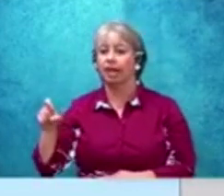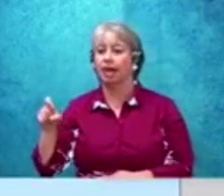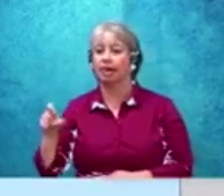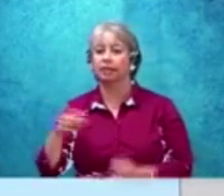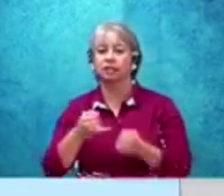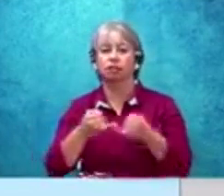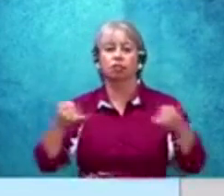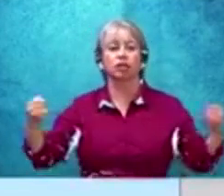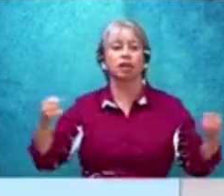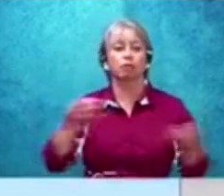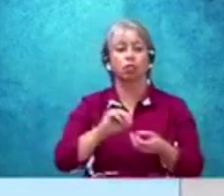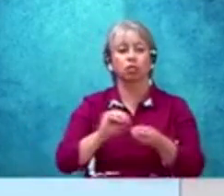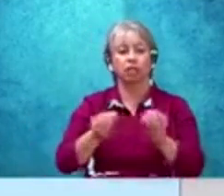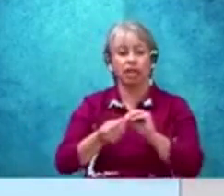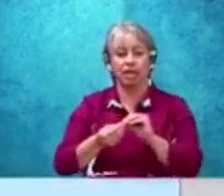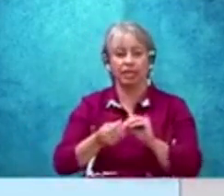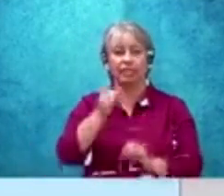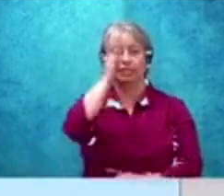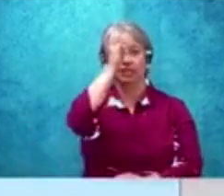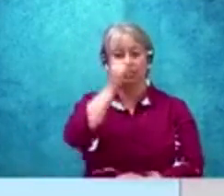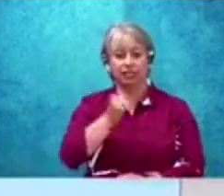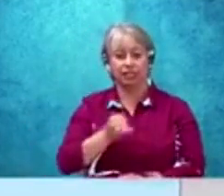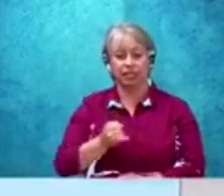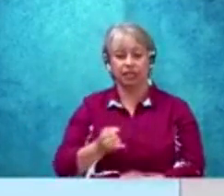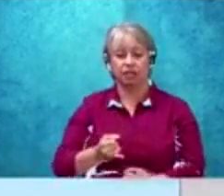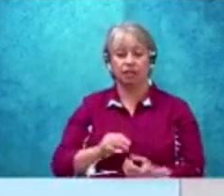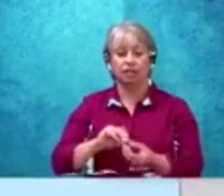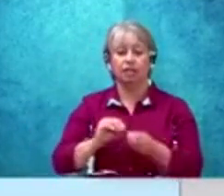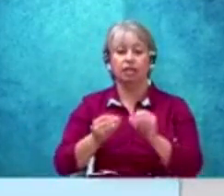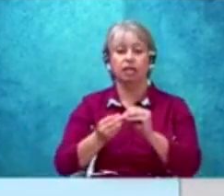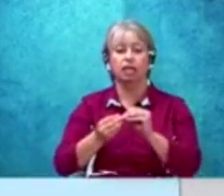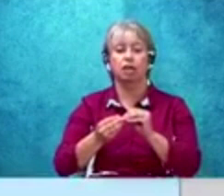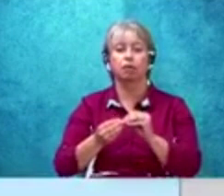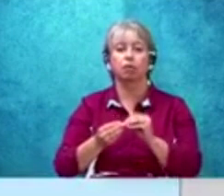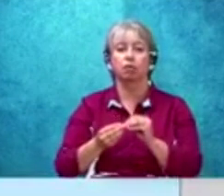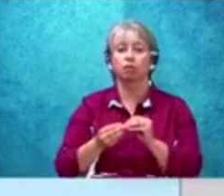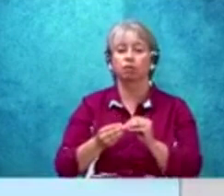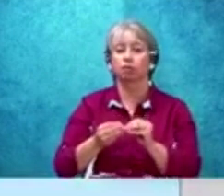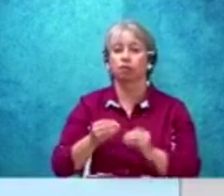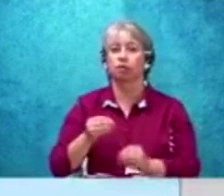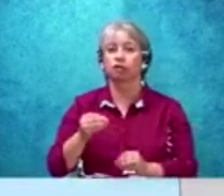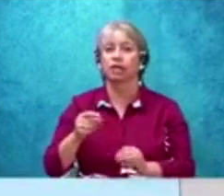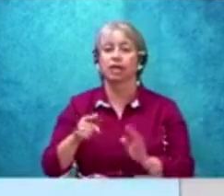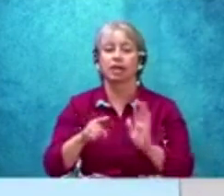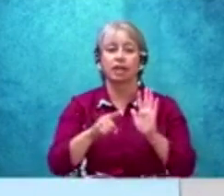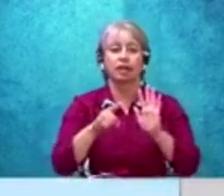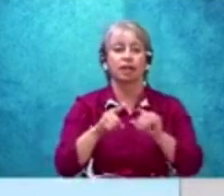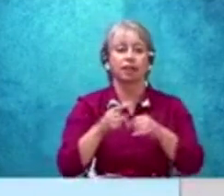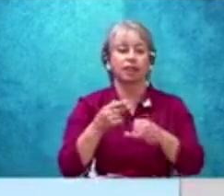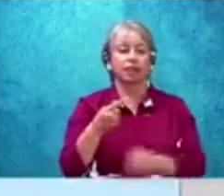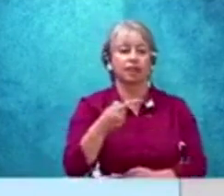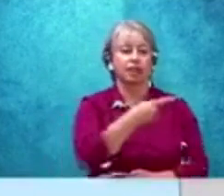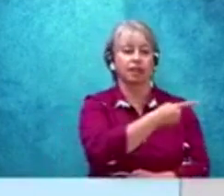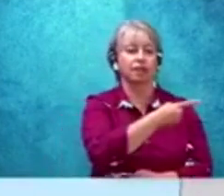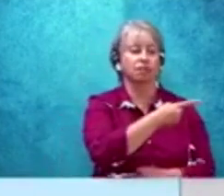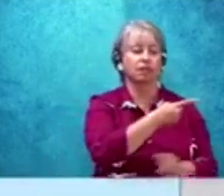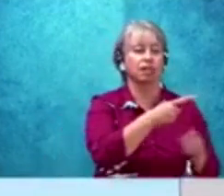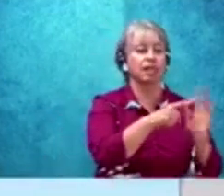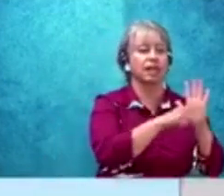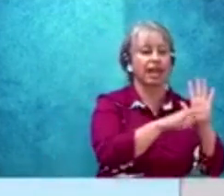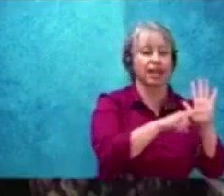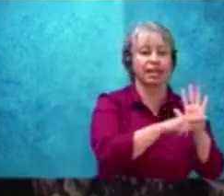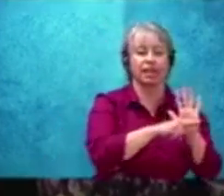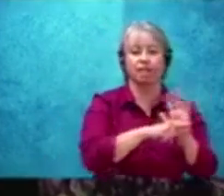lines. And the number lines are on the x-axis, negative to the left, positive to the